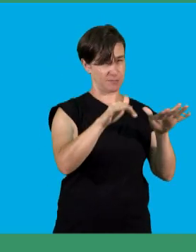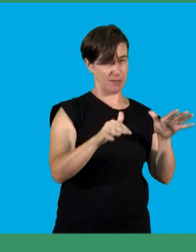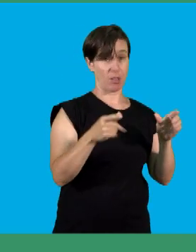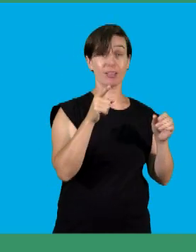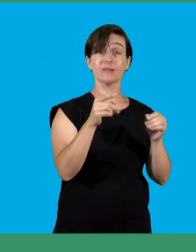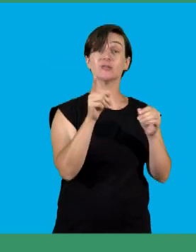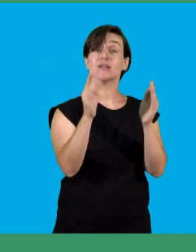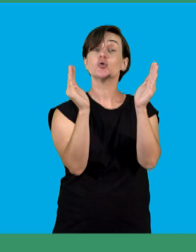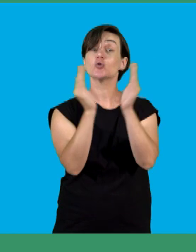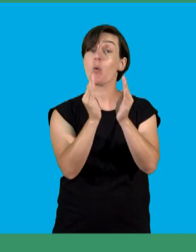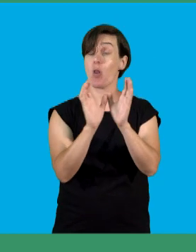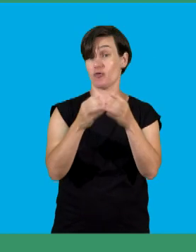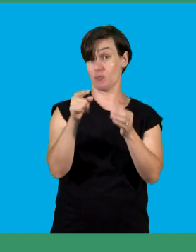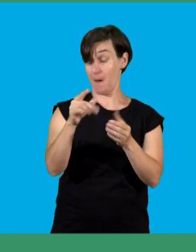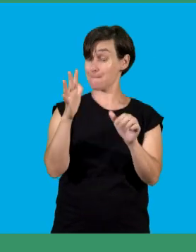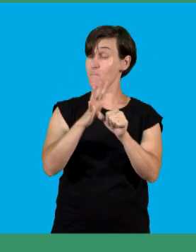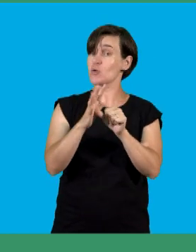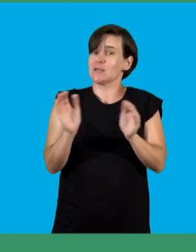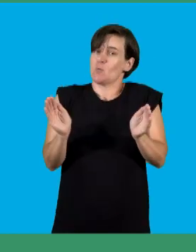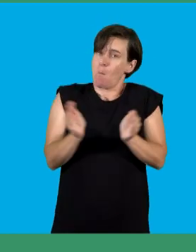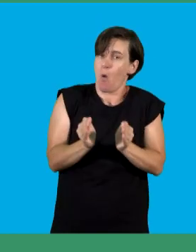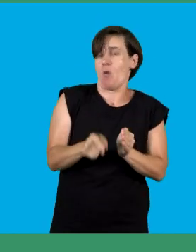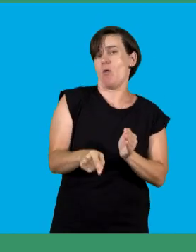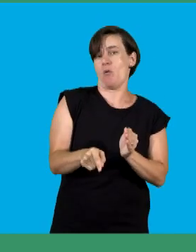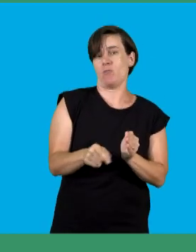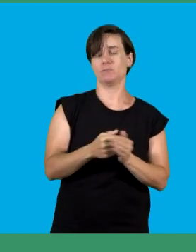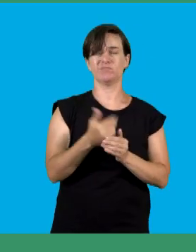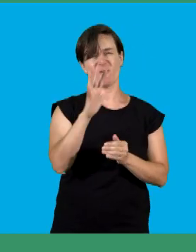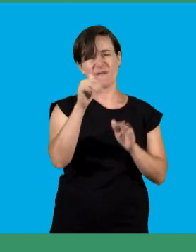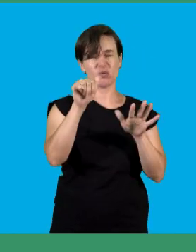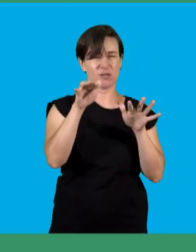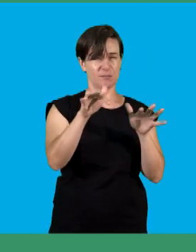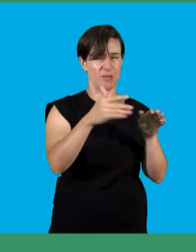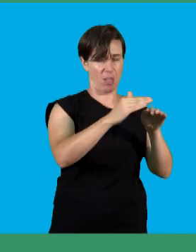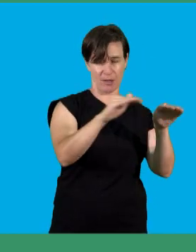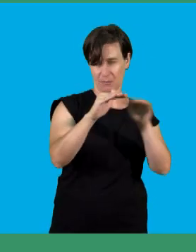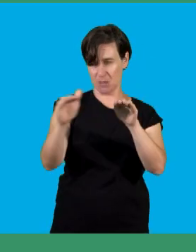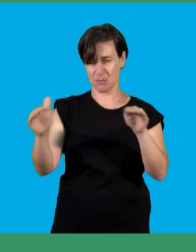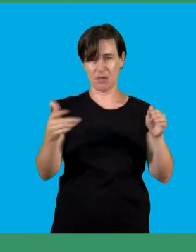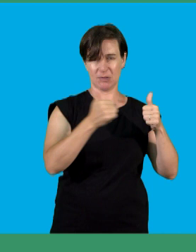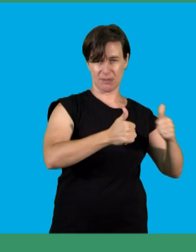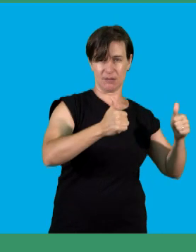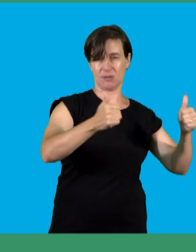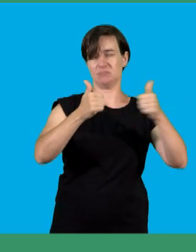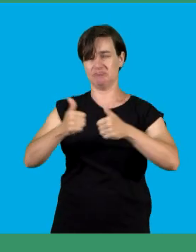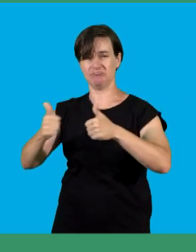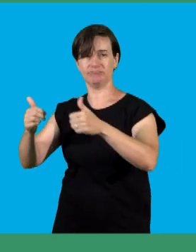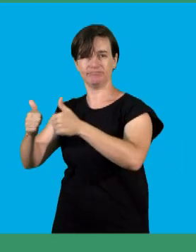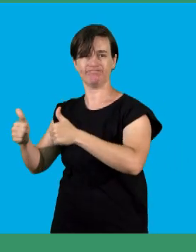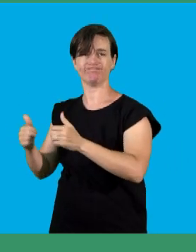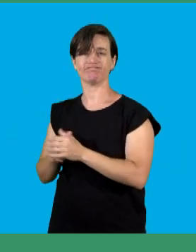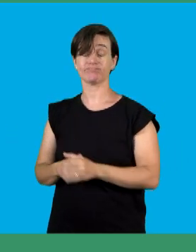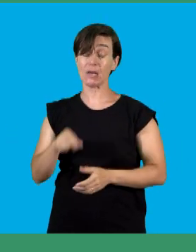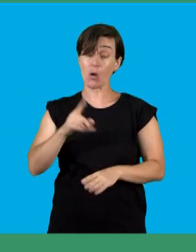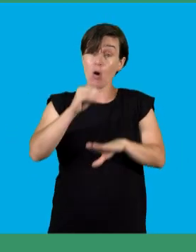Very important keyword, smaller groups of 5 or 6 people around the table. Secondly, the problem is defined clearly. Remember, when